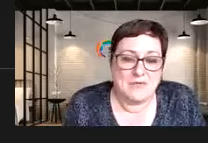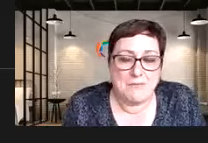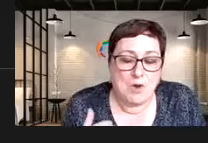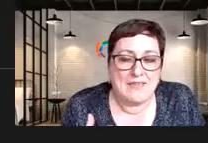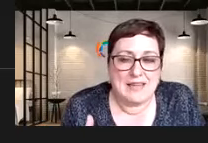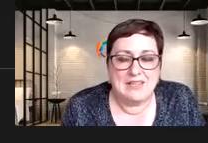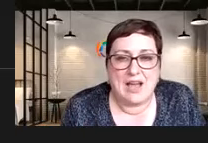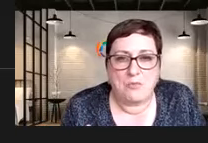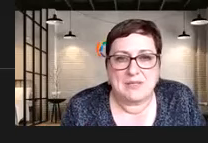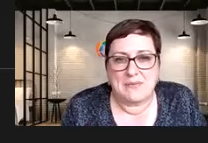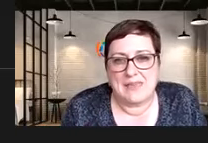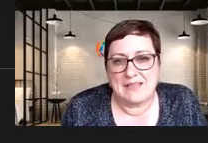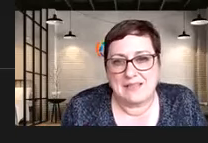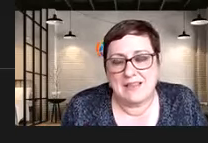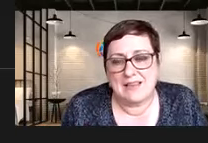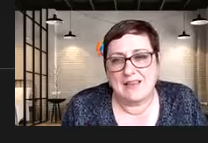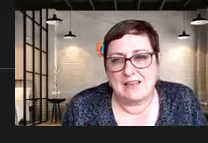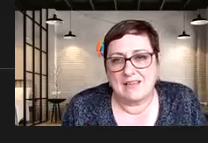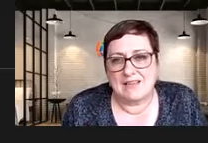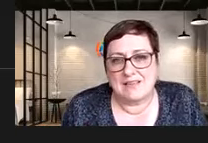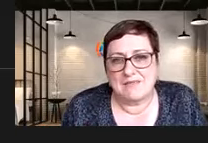Nonprofits, what can they do to help us with this?